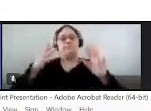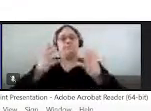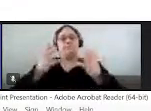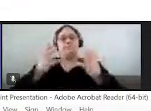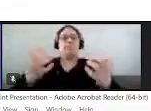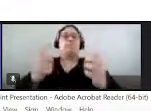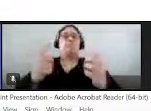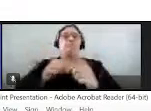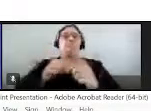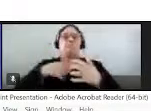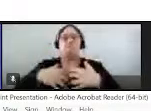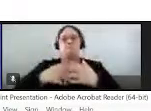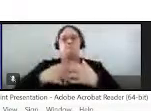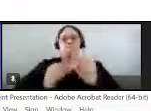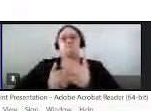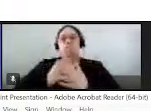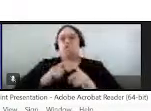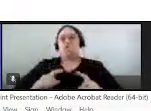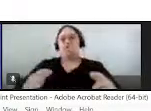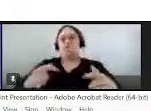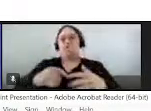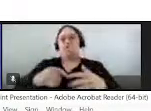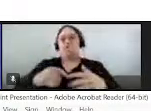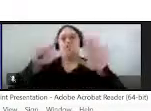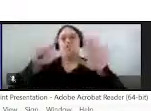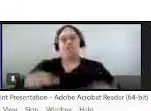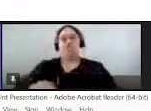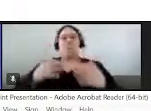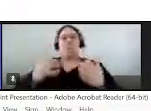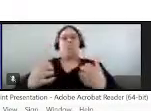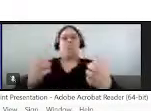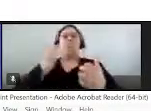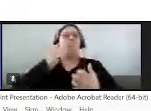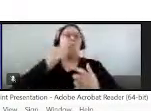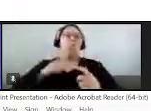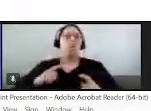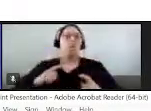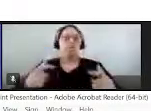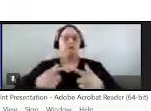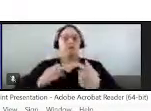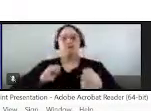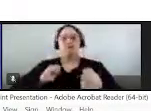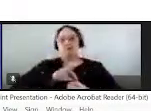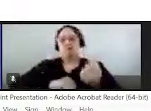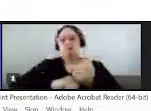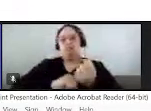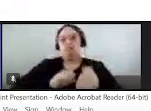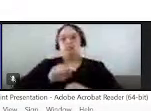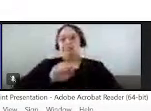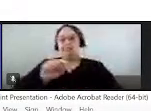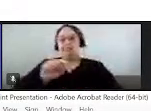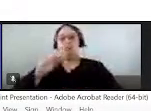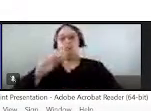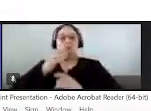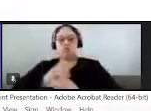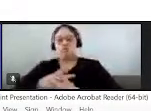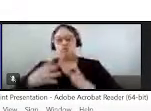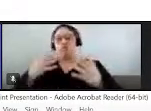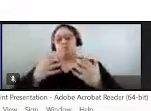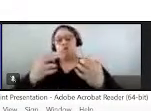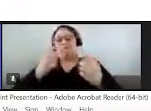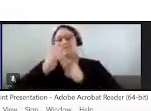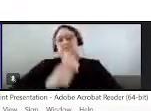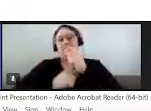would be establishing new committees in the 7th Parliament, once the committees and the support staff to those committees at the start of the parliamentary